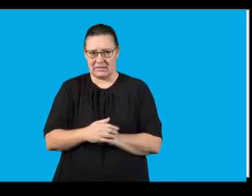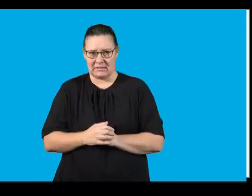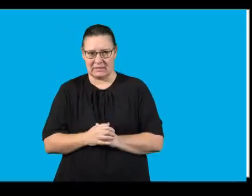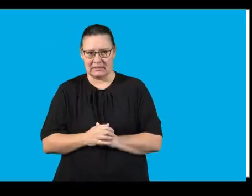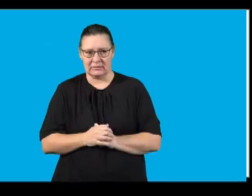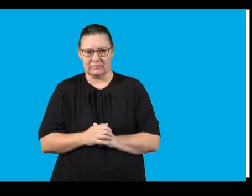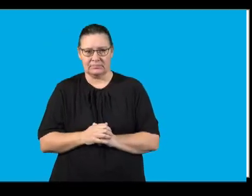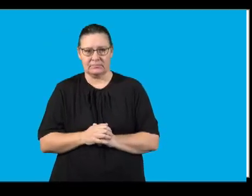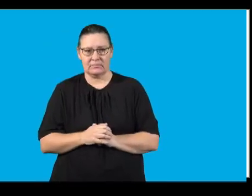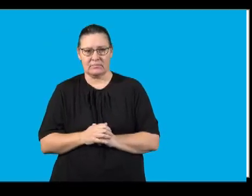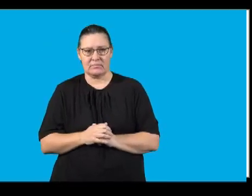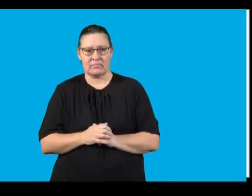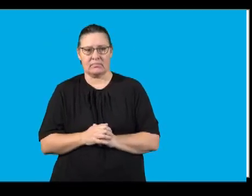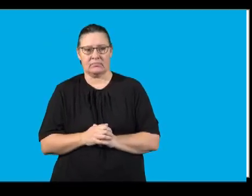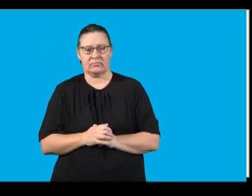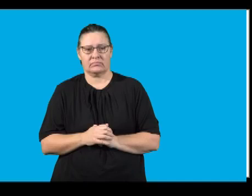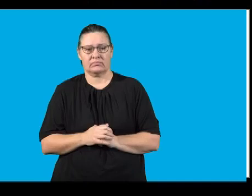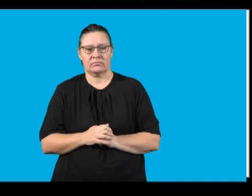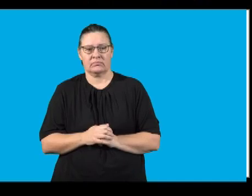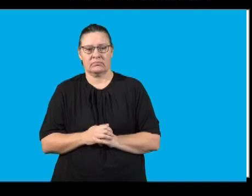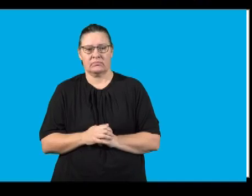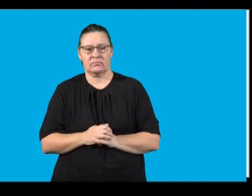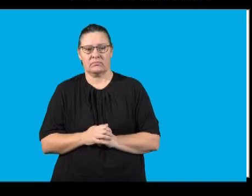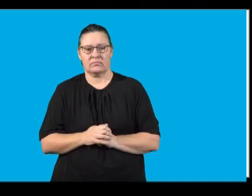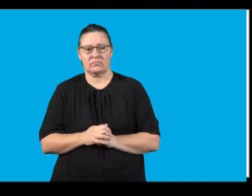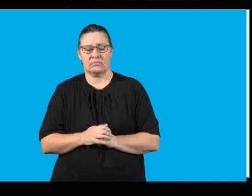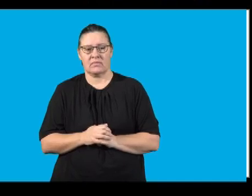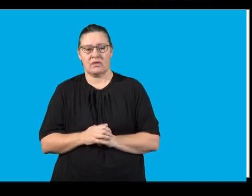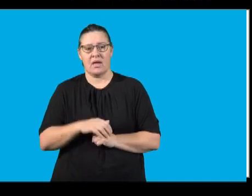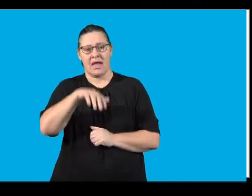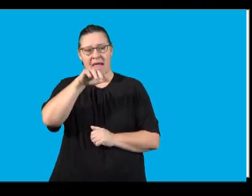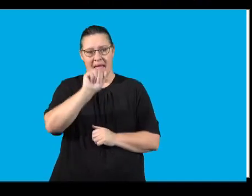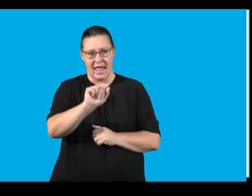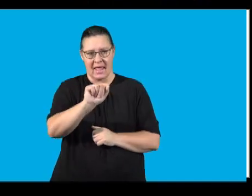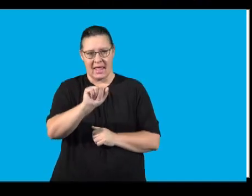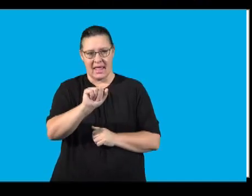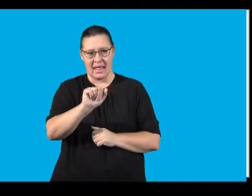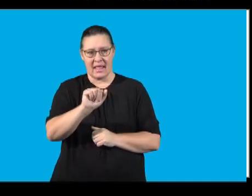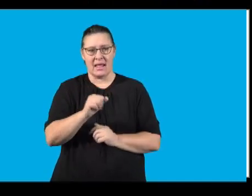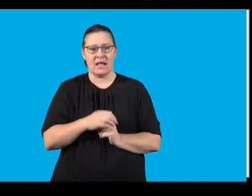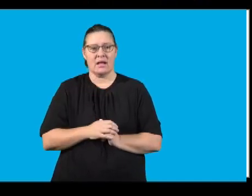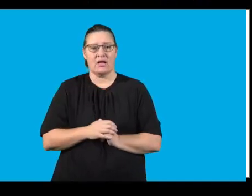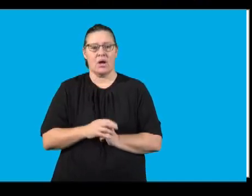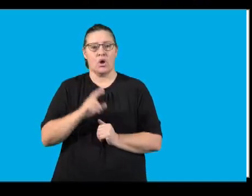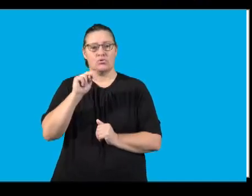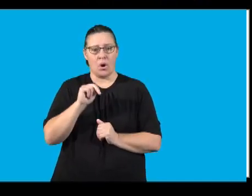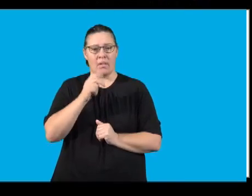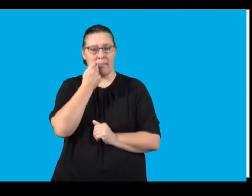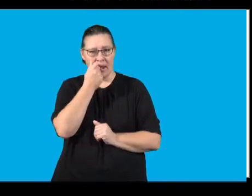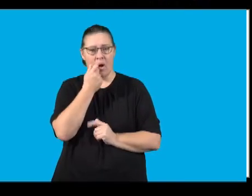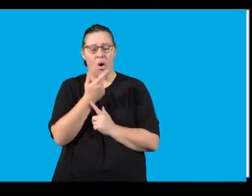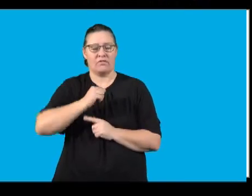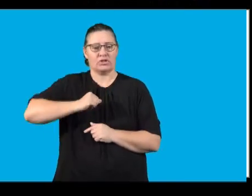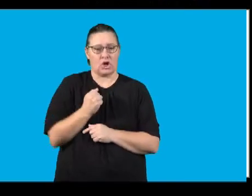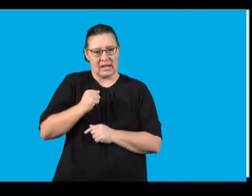look at our response, all right? It says, in A, the nobleman of Scotland in this case would be